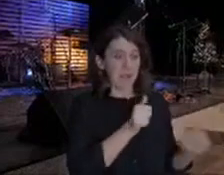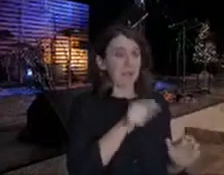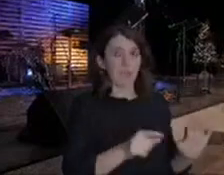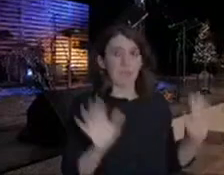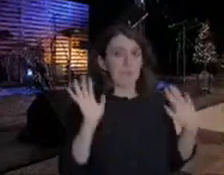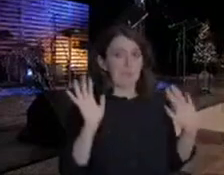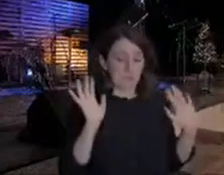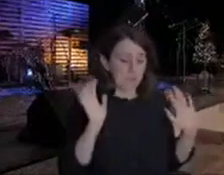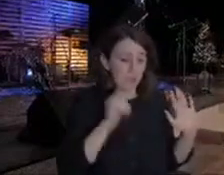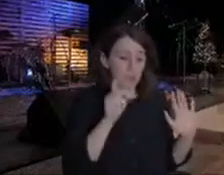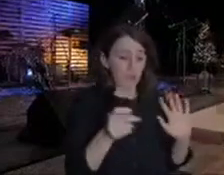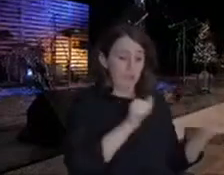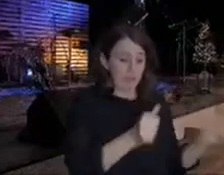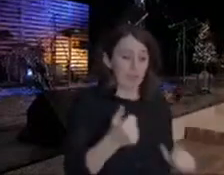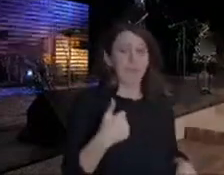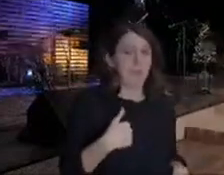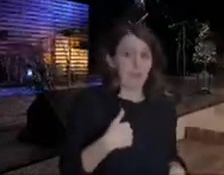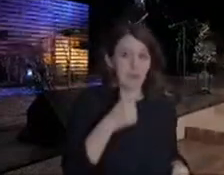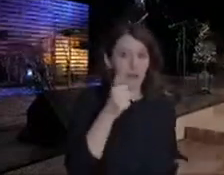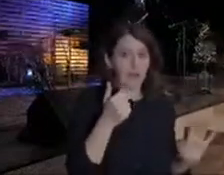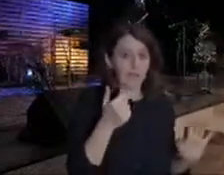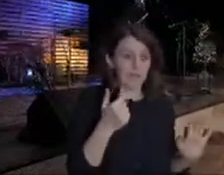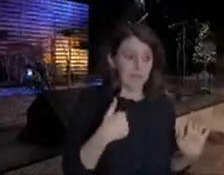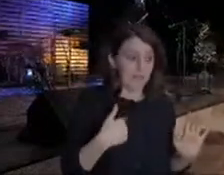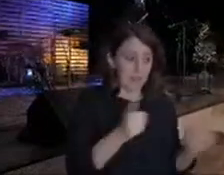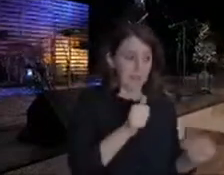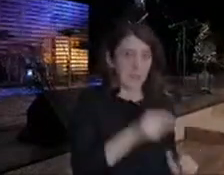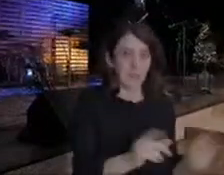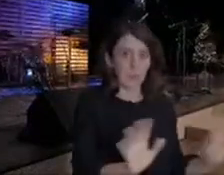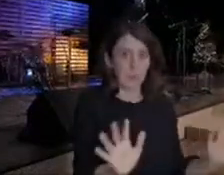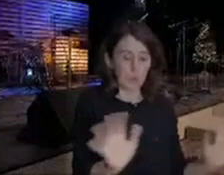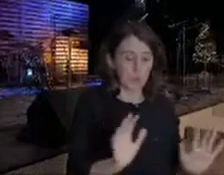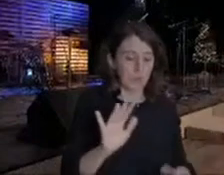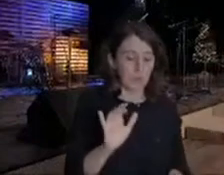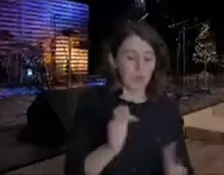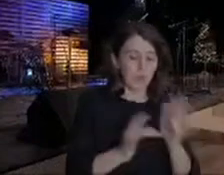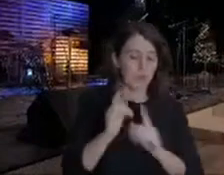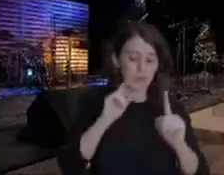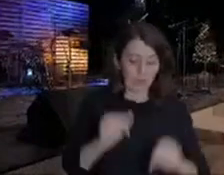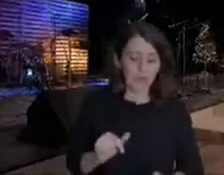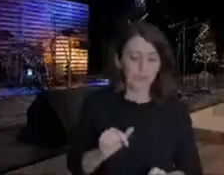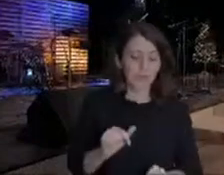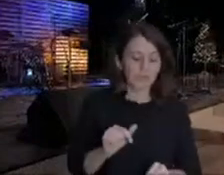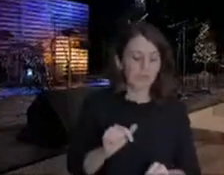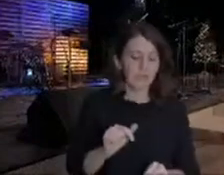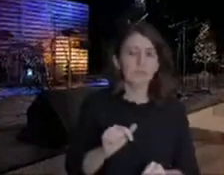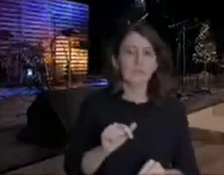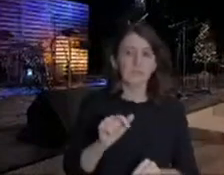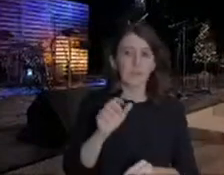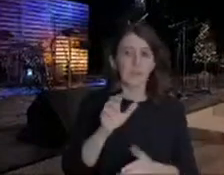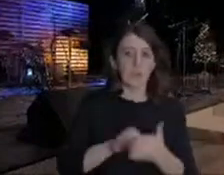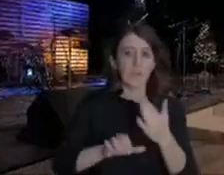you. That's right. You should be the one baptizing me. I should not be the one doing this right now. But Jesus responds in Matthew